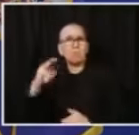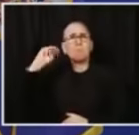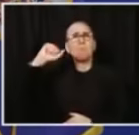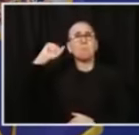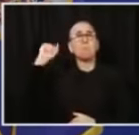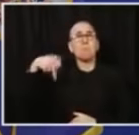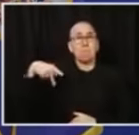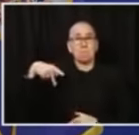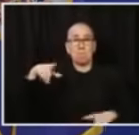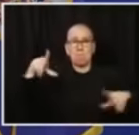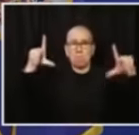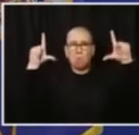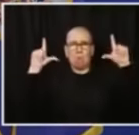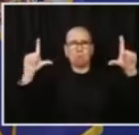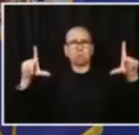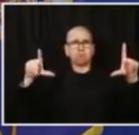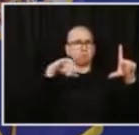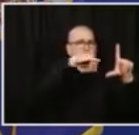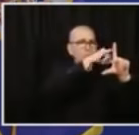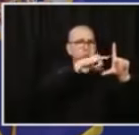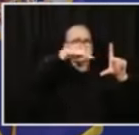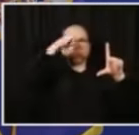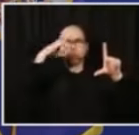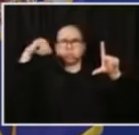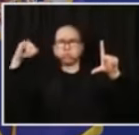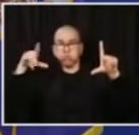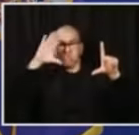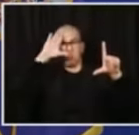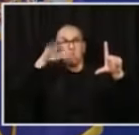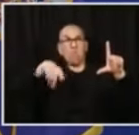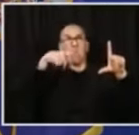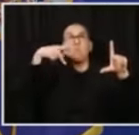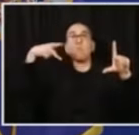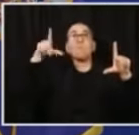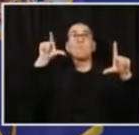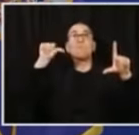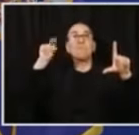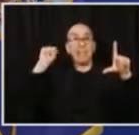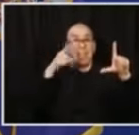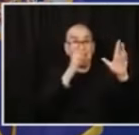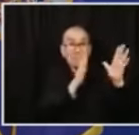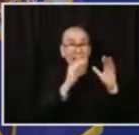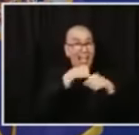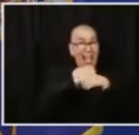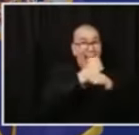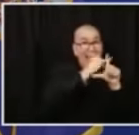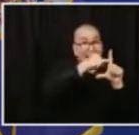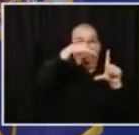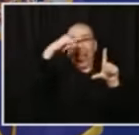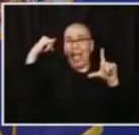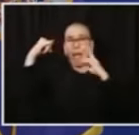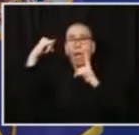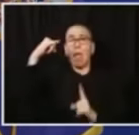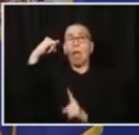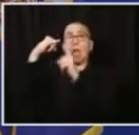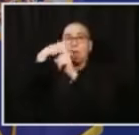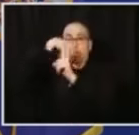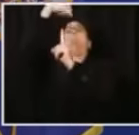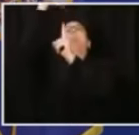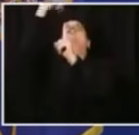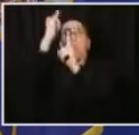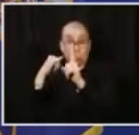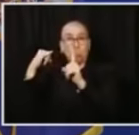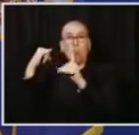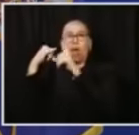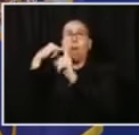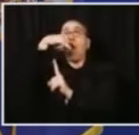as they begin to get executed. Things will change that we can't control, like the federal distribution schedule, as the governor has